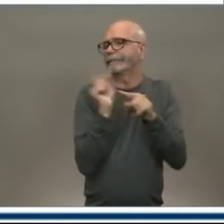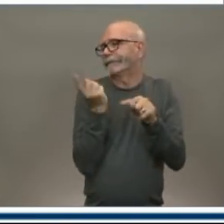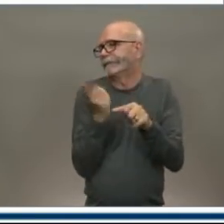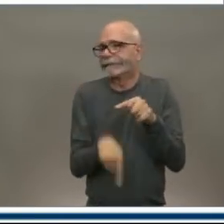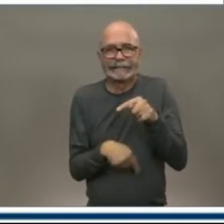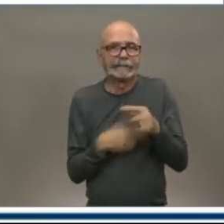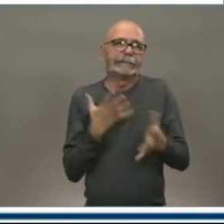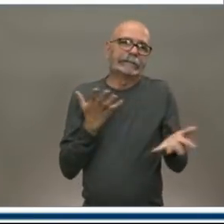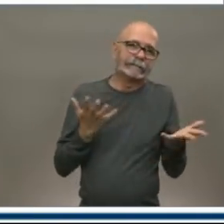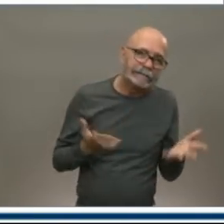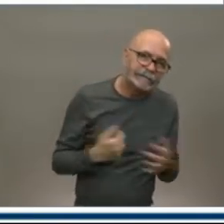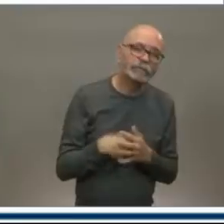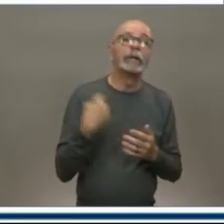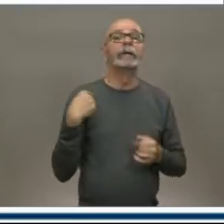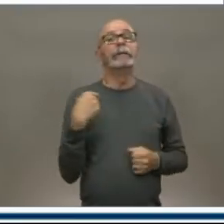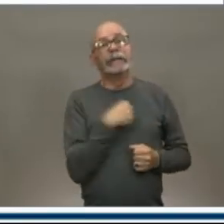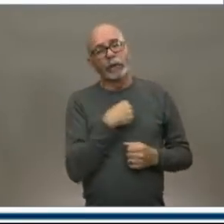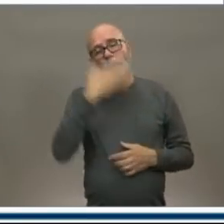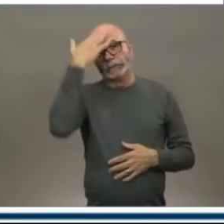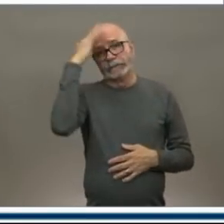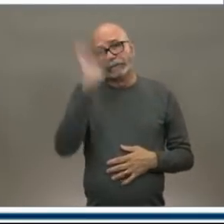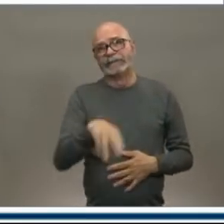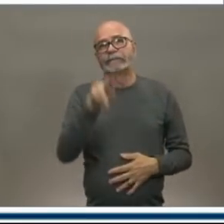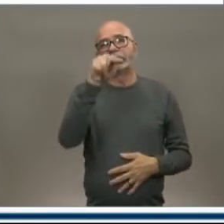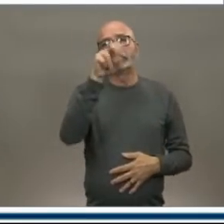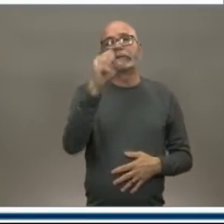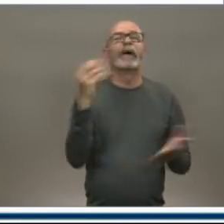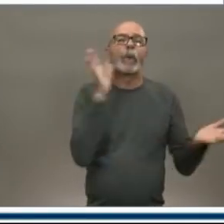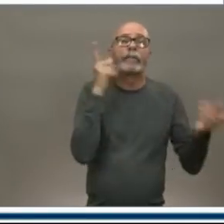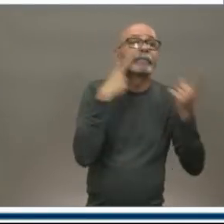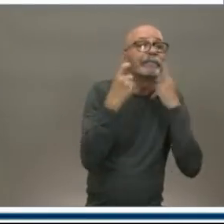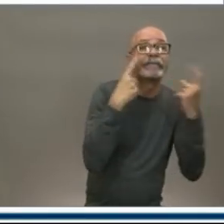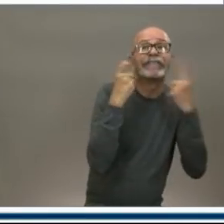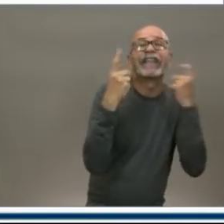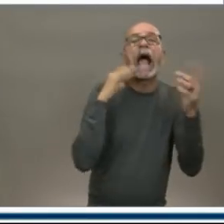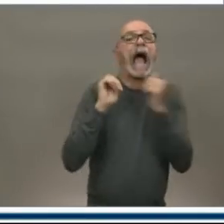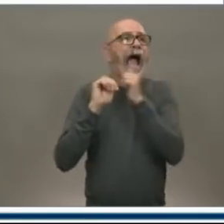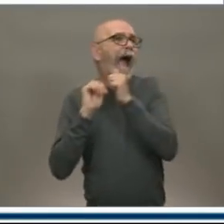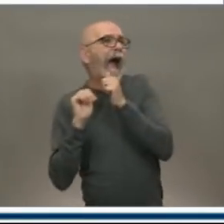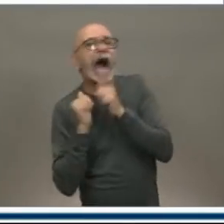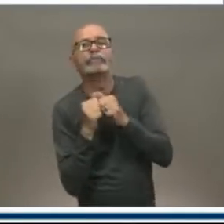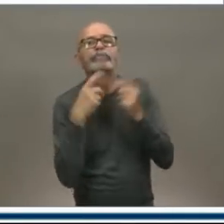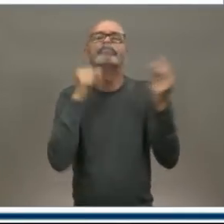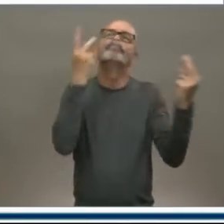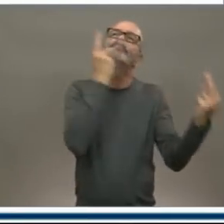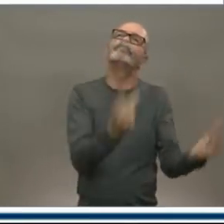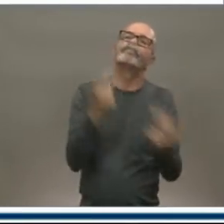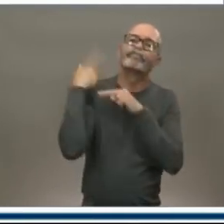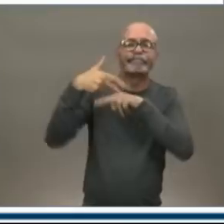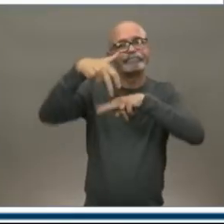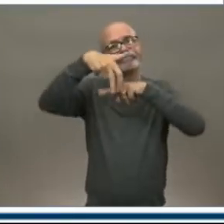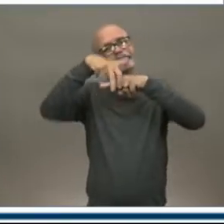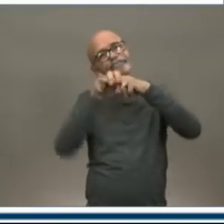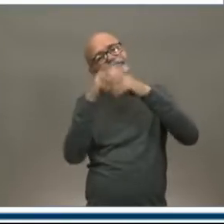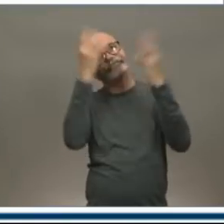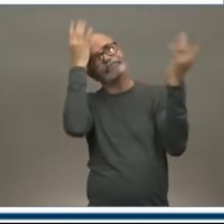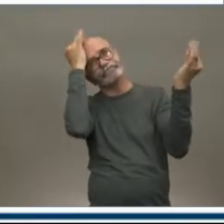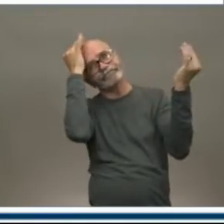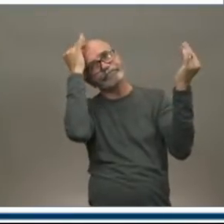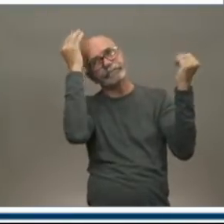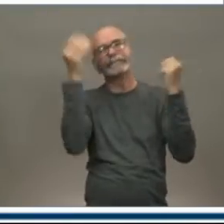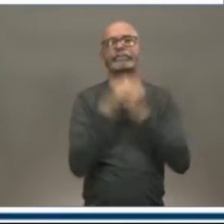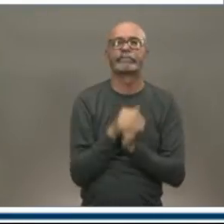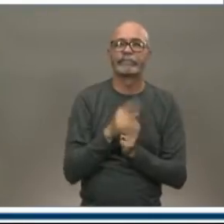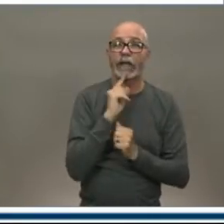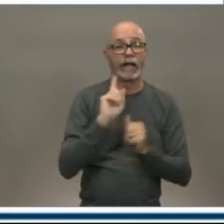Nova Scotians will find their own way to reflect and remember. And Dr. Strang, I know this will be your first Remembrance Day without your hero, your